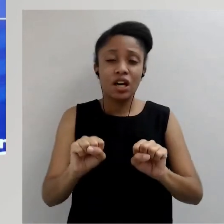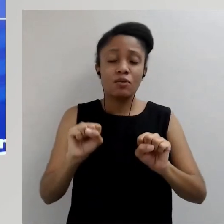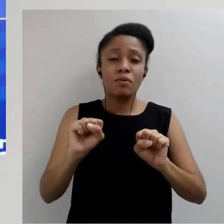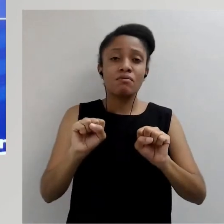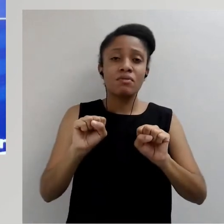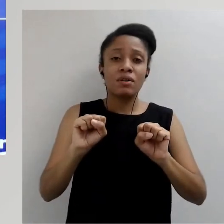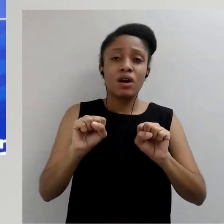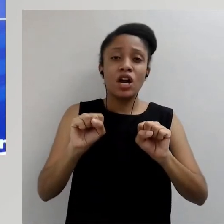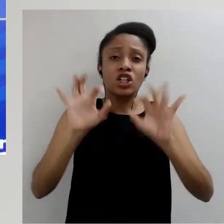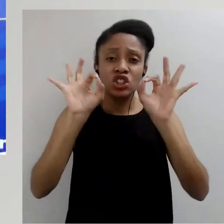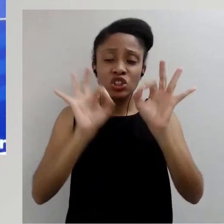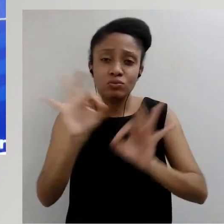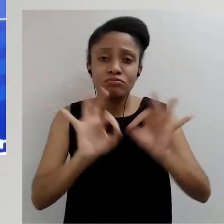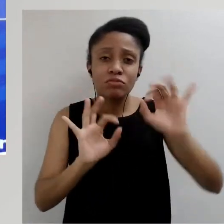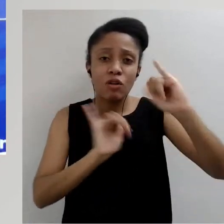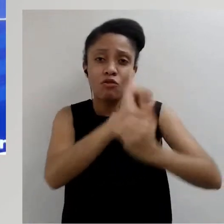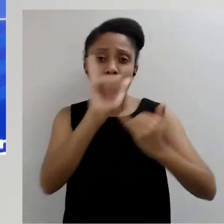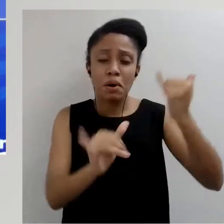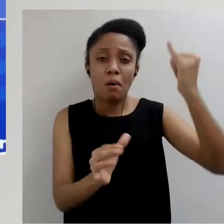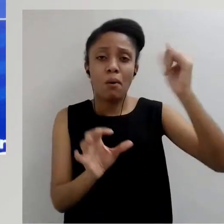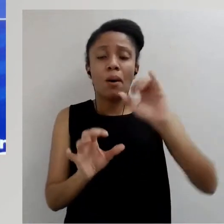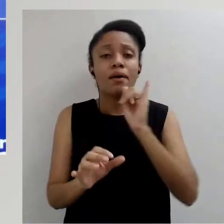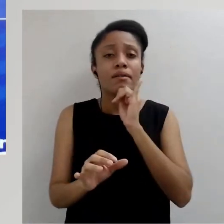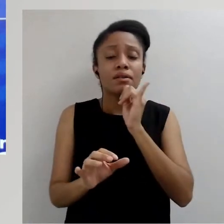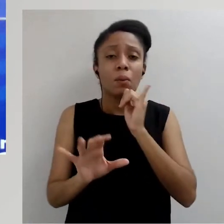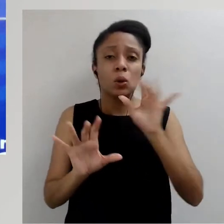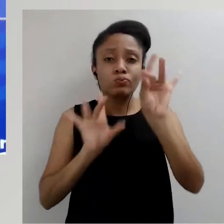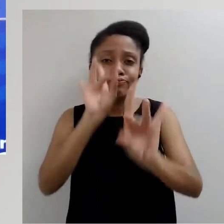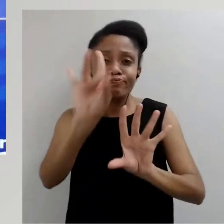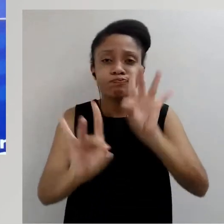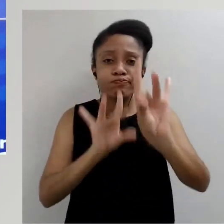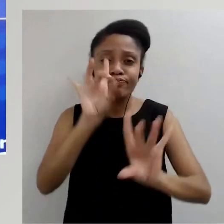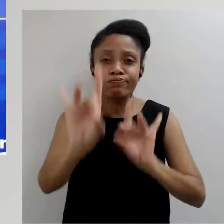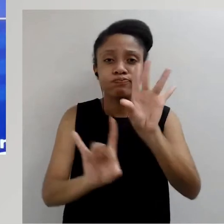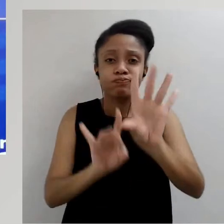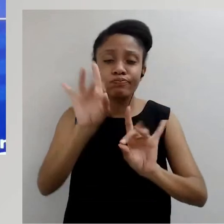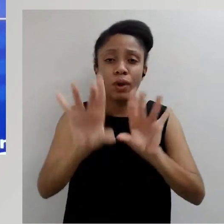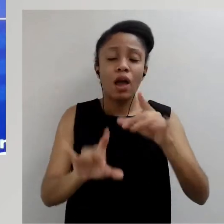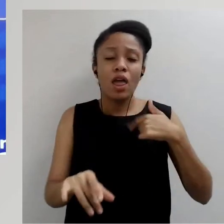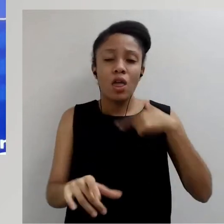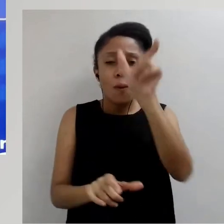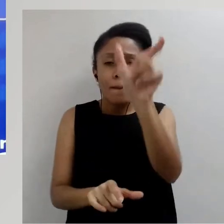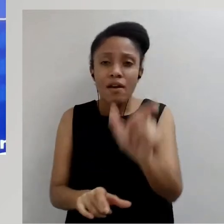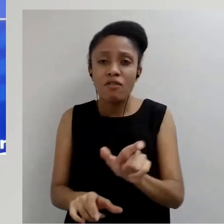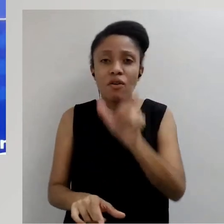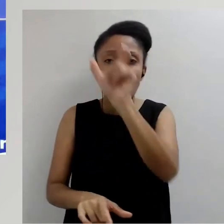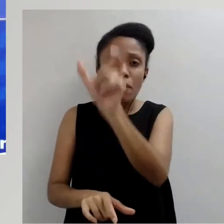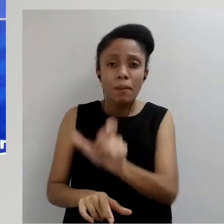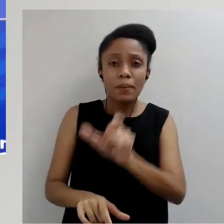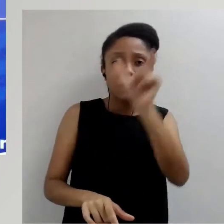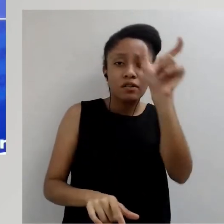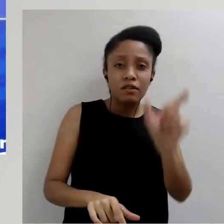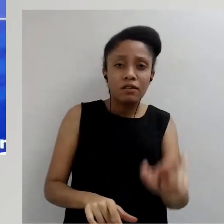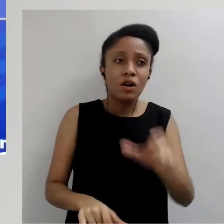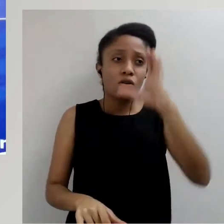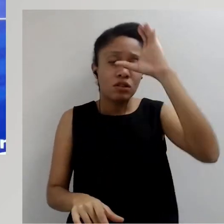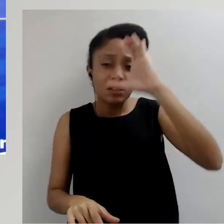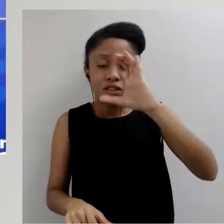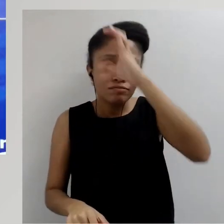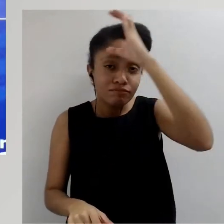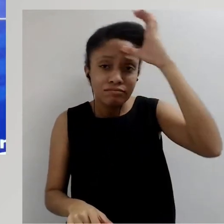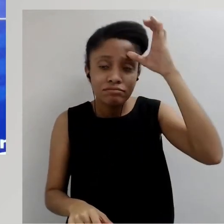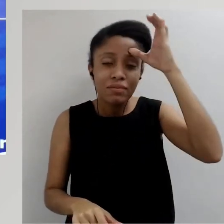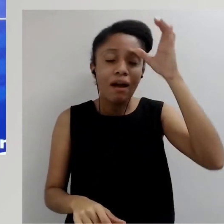have all this data adaptation, you have to understand the client profile, so